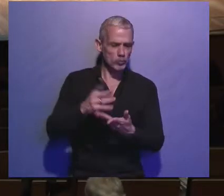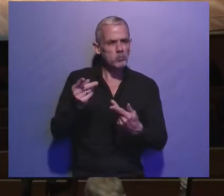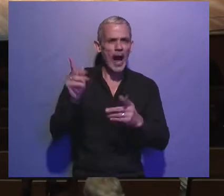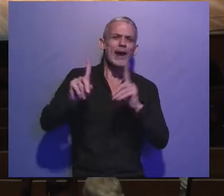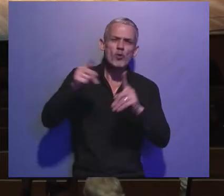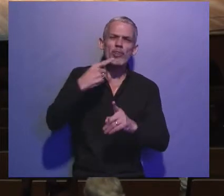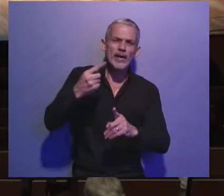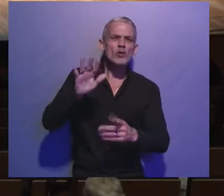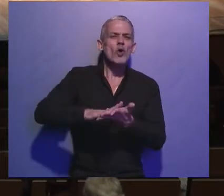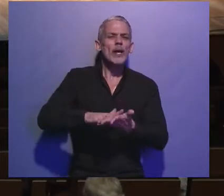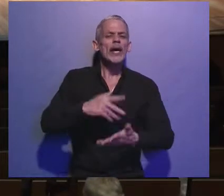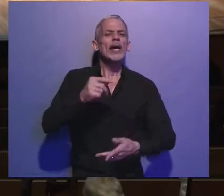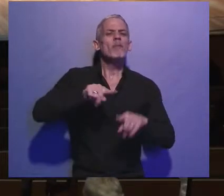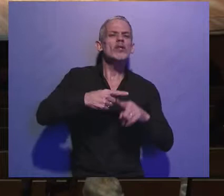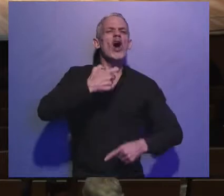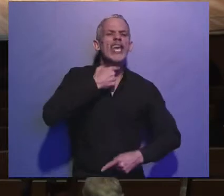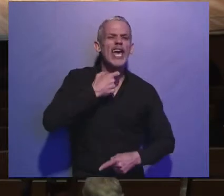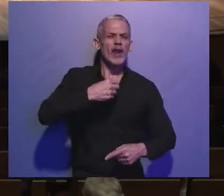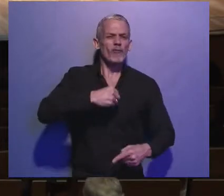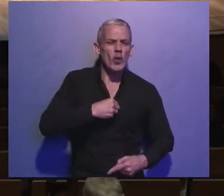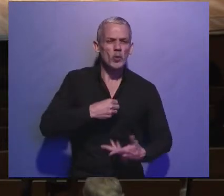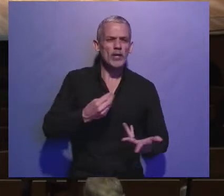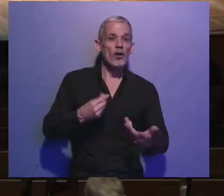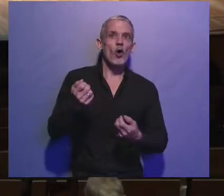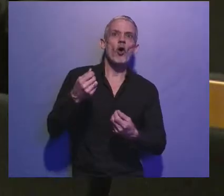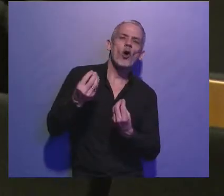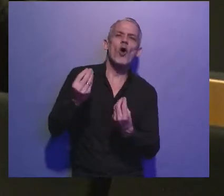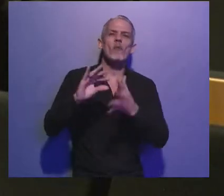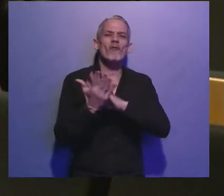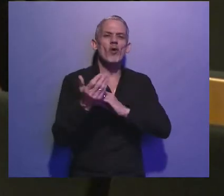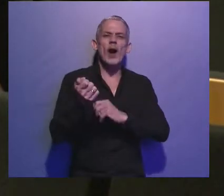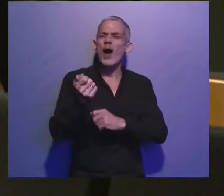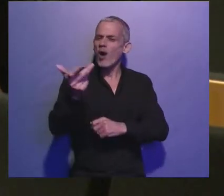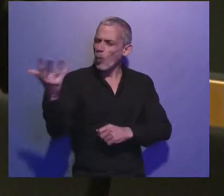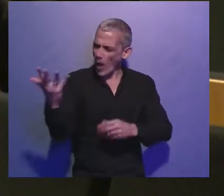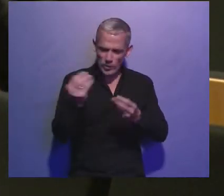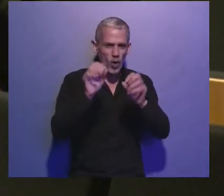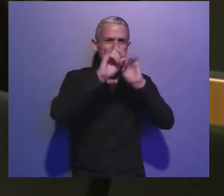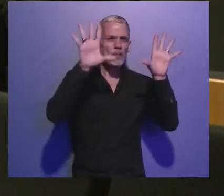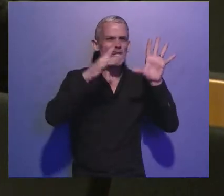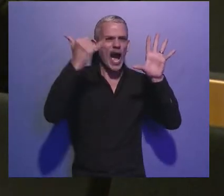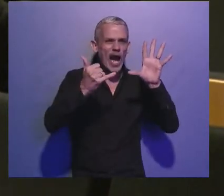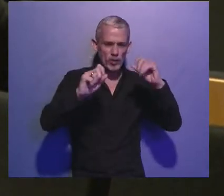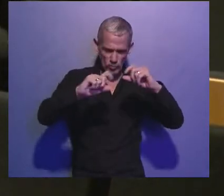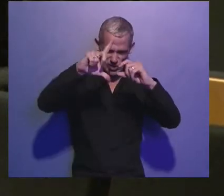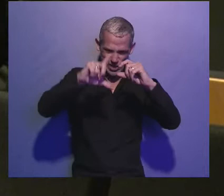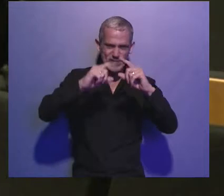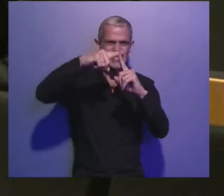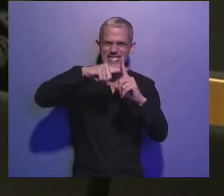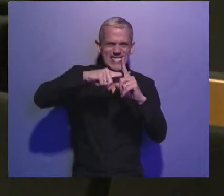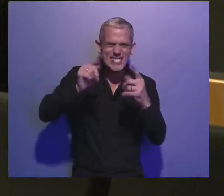Some of you spoke about political will and how to measure